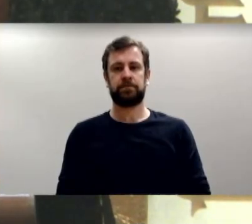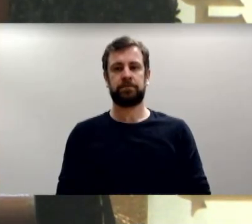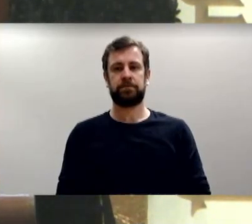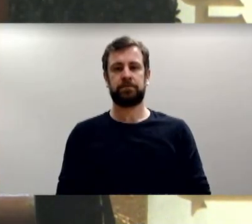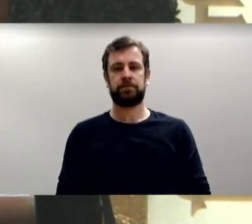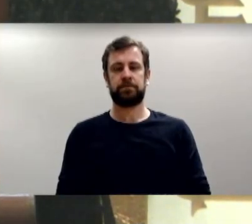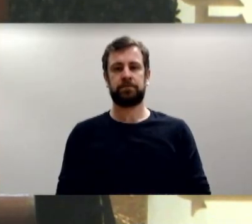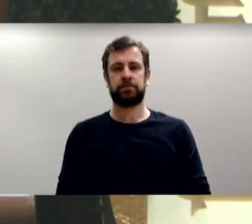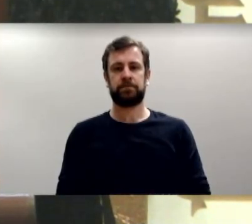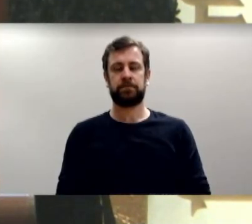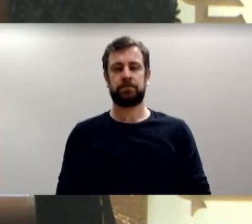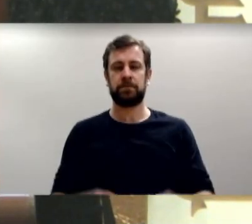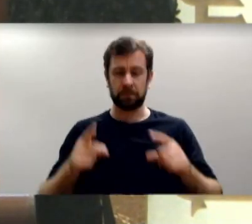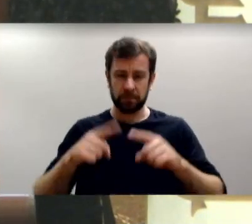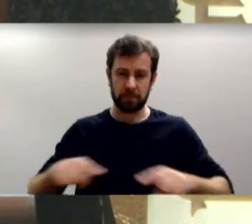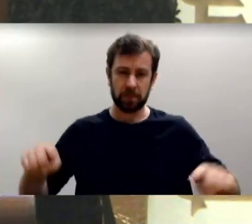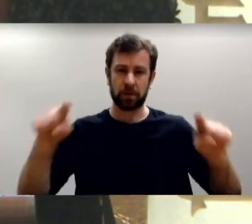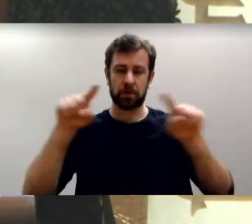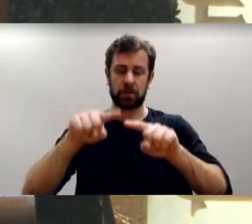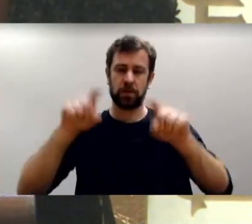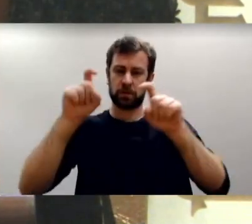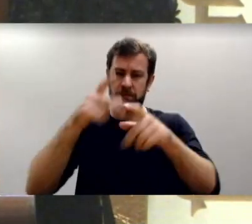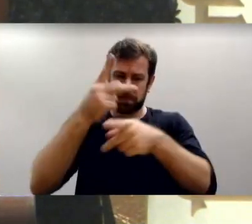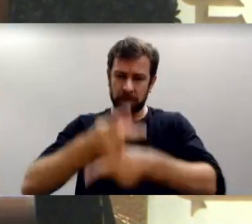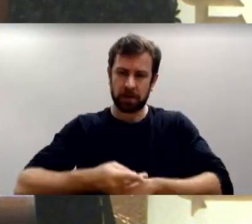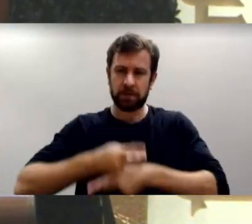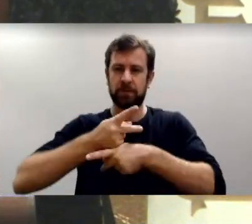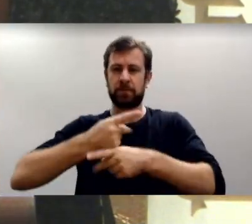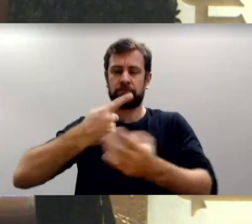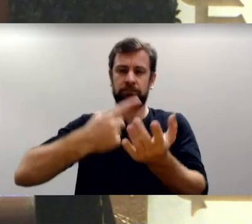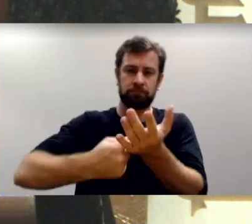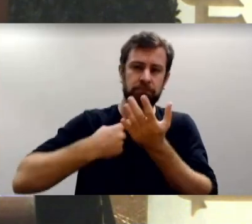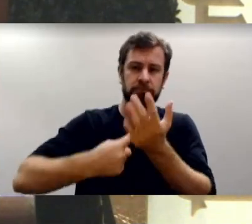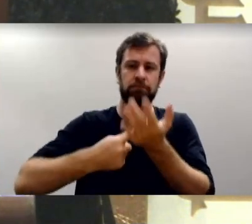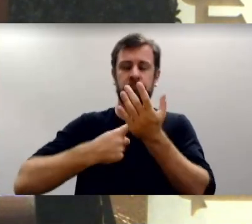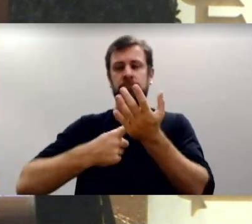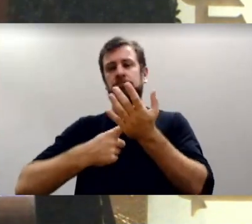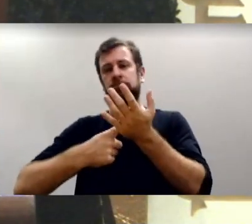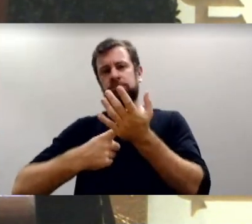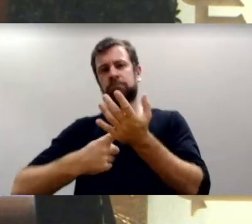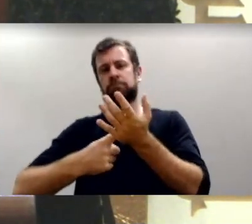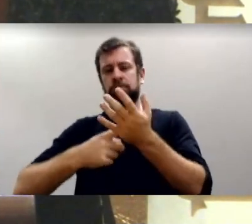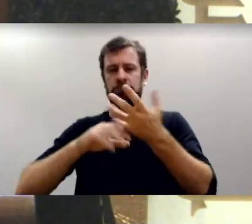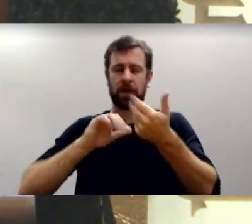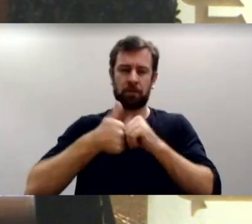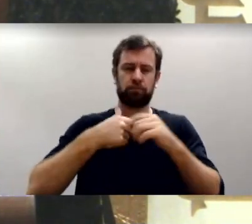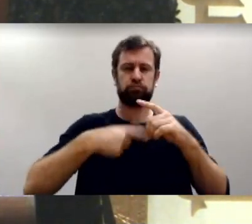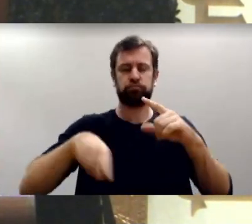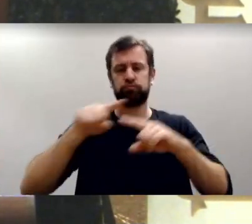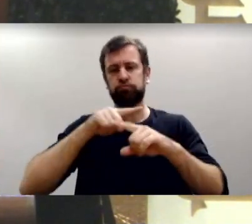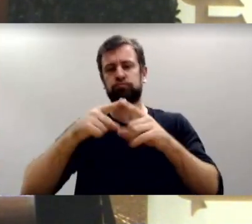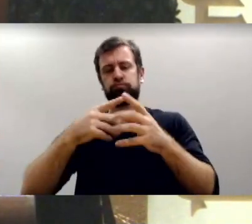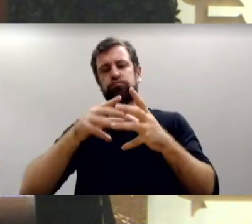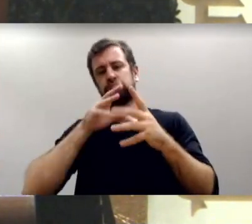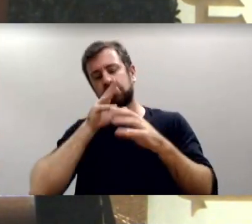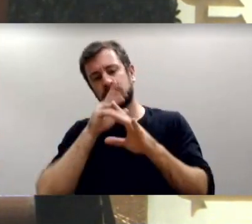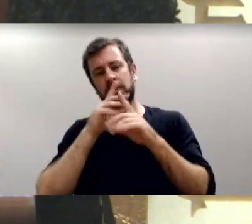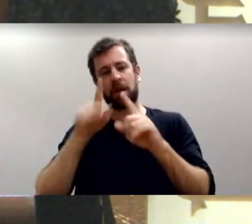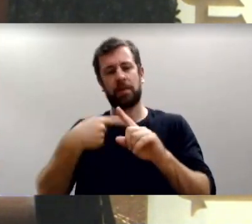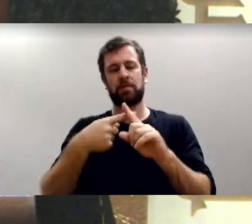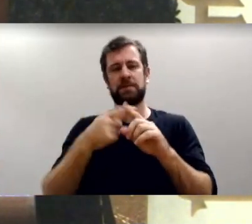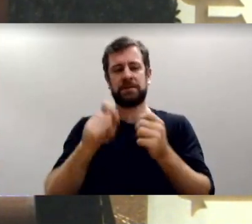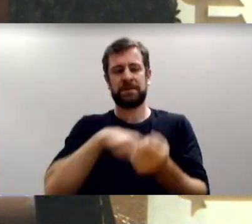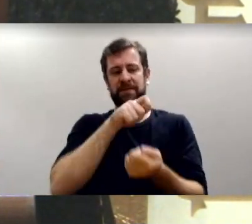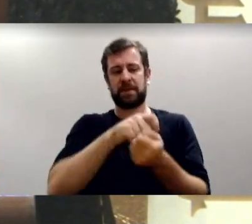So be careful in your discourses and discussions, you know, don't become like those